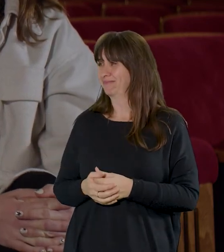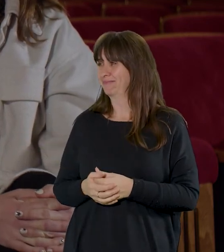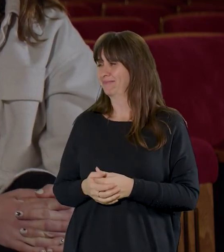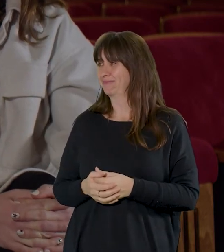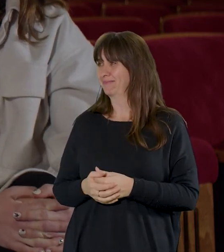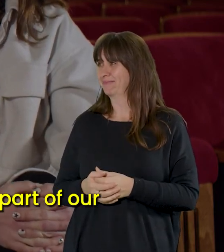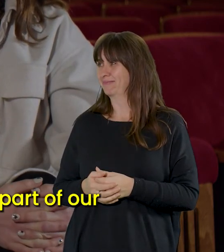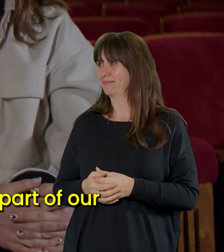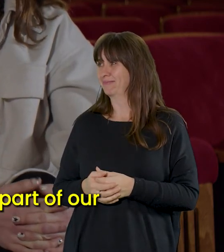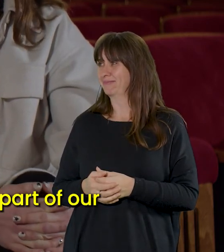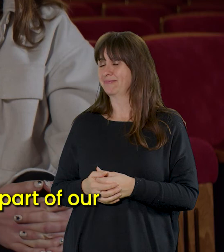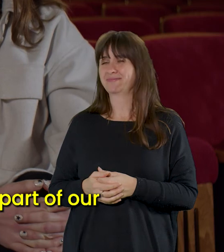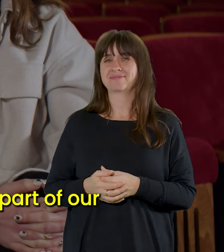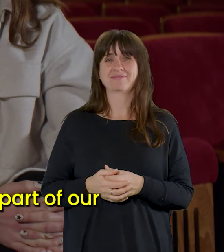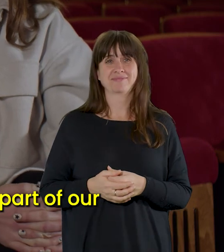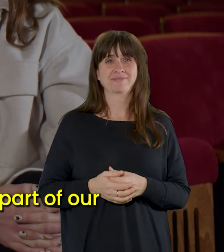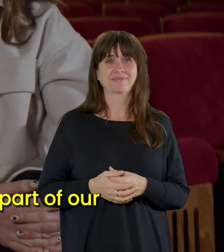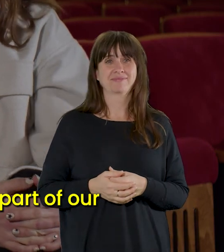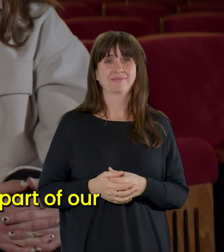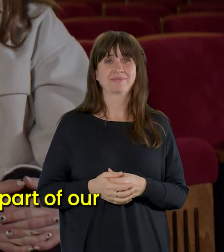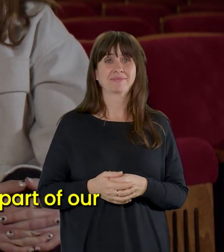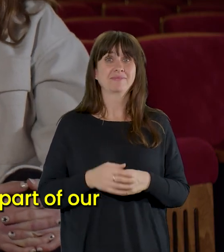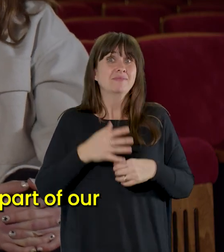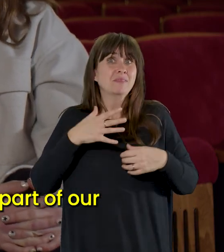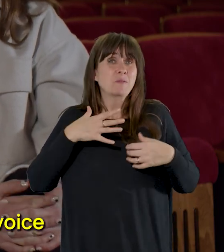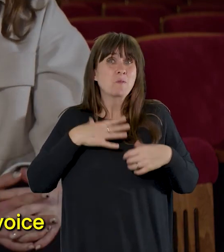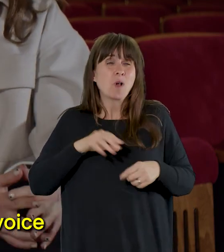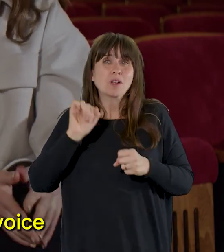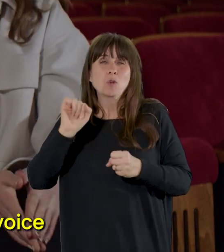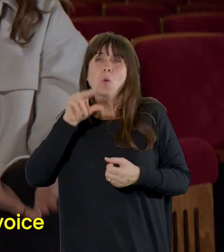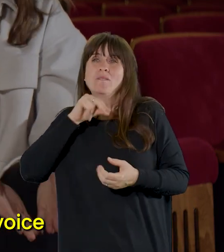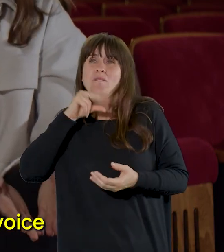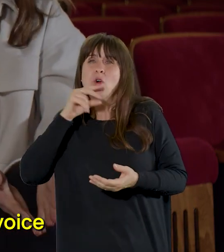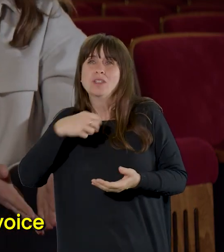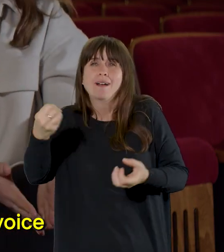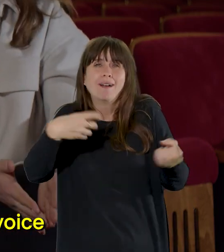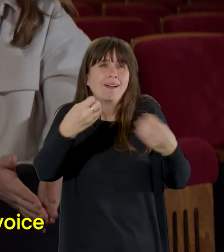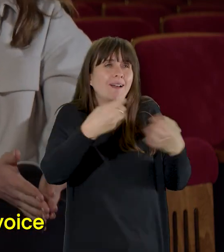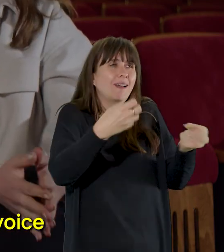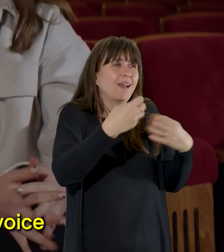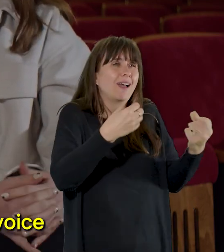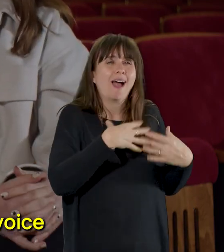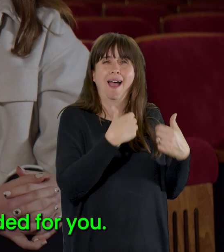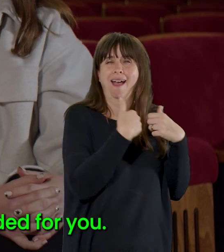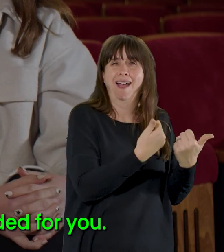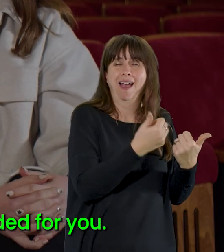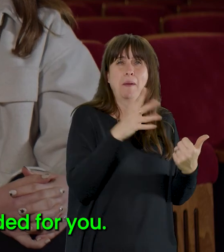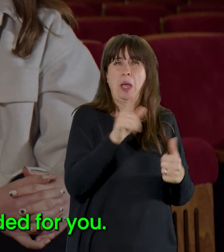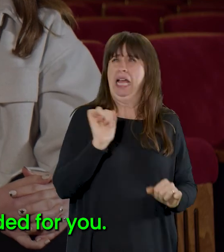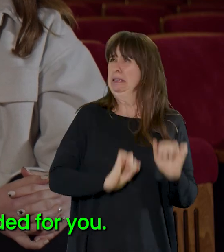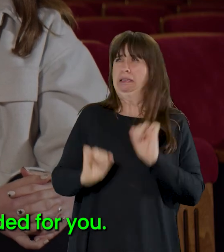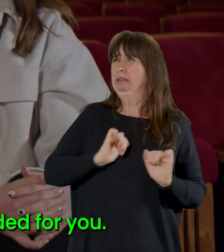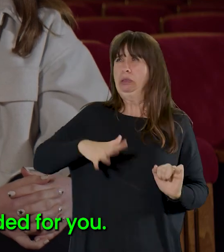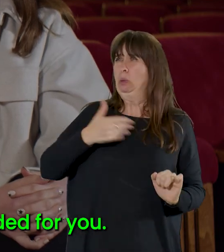sam@takingflighttheatre.co.uk. While we would love to have your voice as a part of our soundscape, if you'd prefer not to use your own voice, we can organise